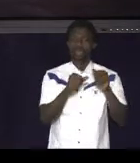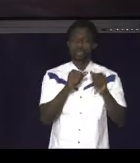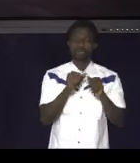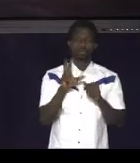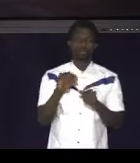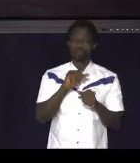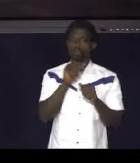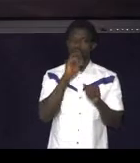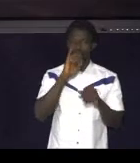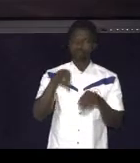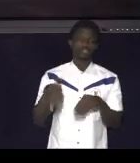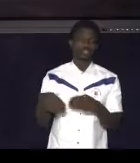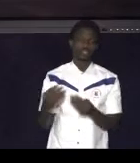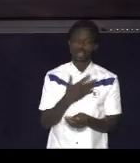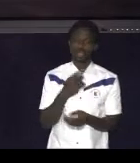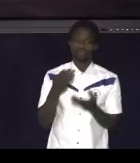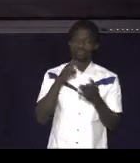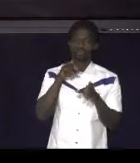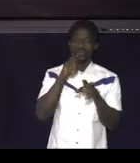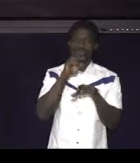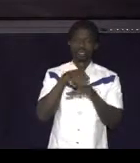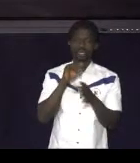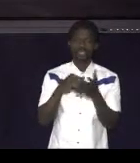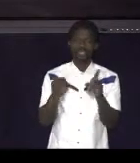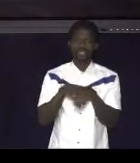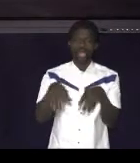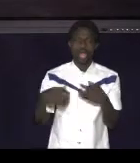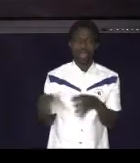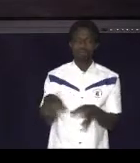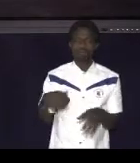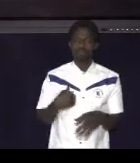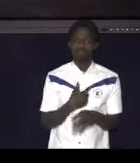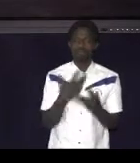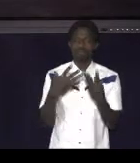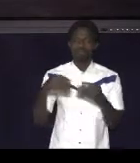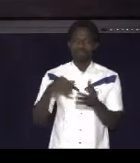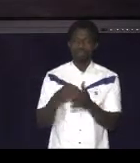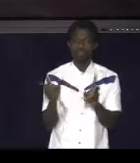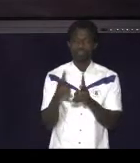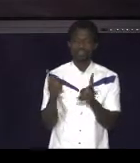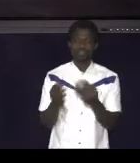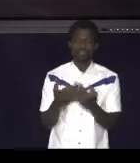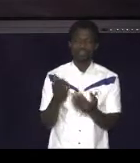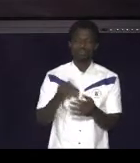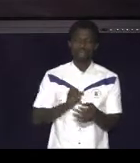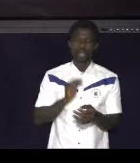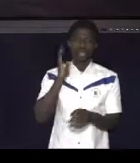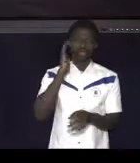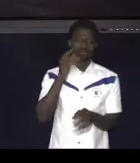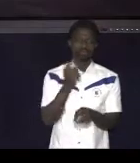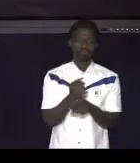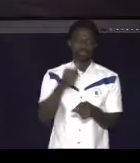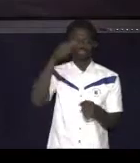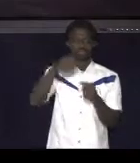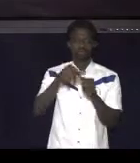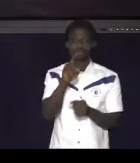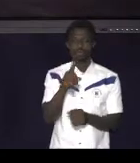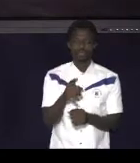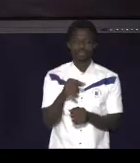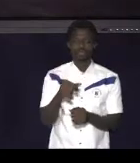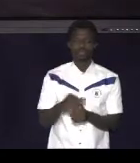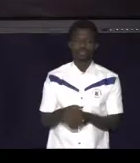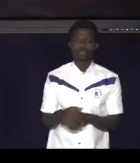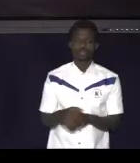no angle is given, and you might look at it like, how do we solve this? Well, it's very simple. I'll just jolt your memory.